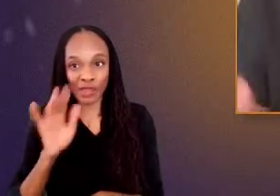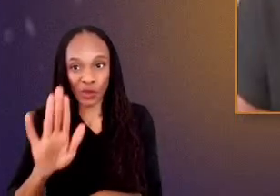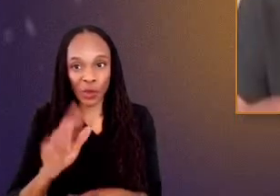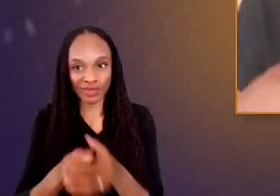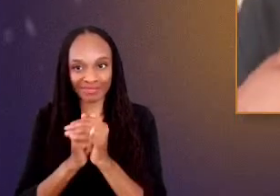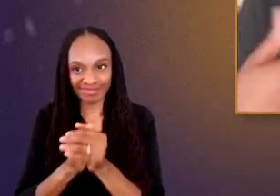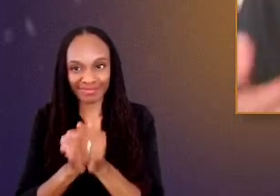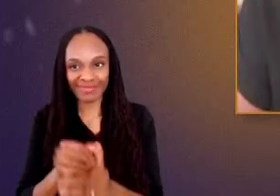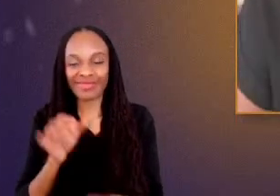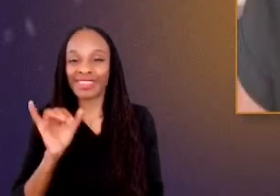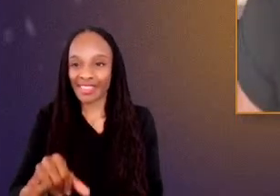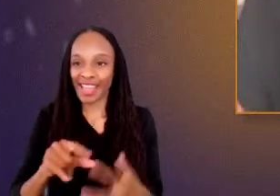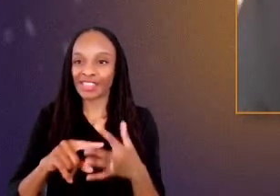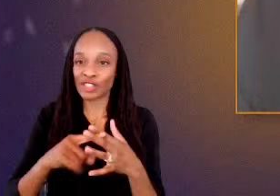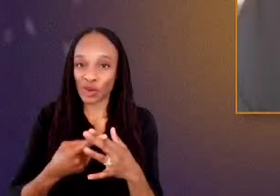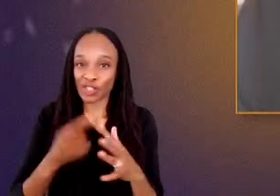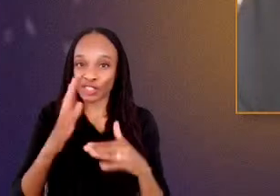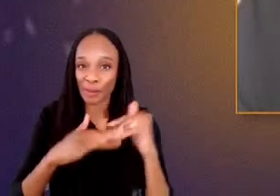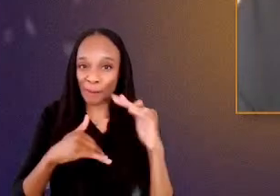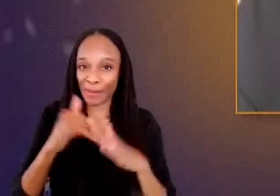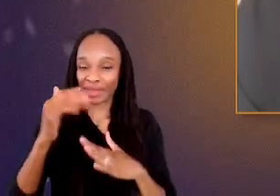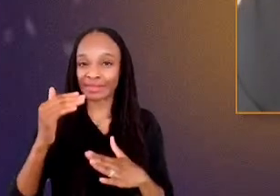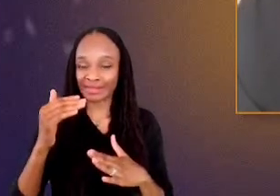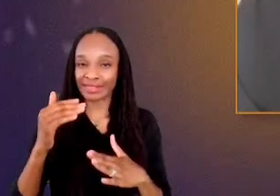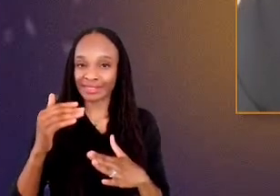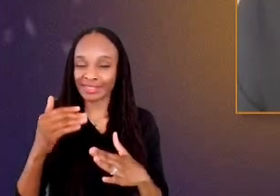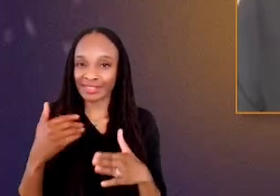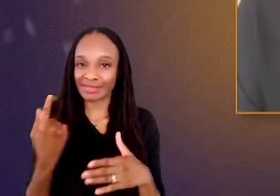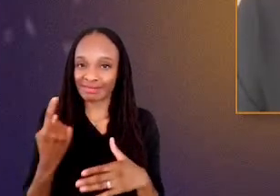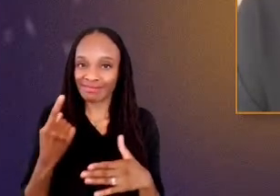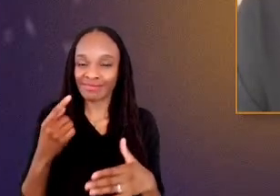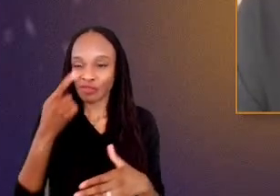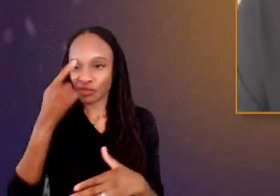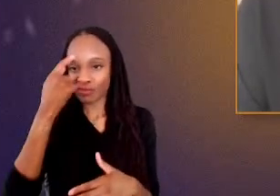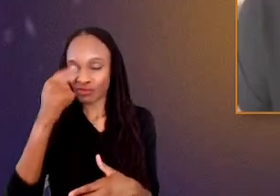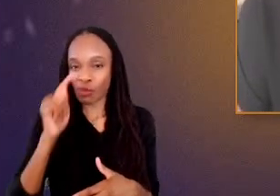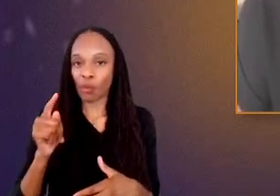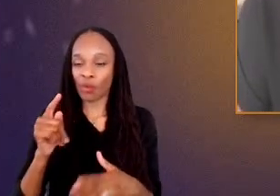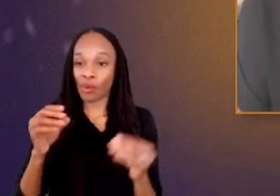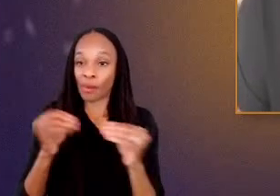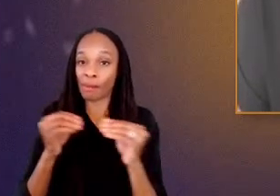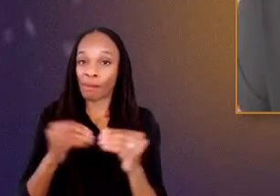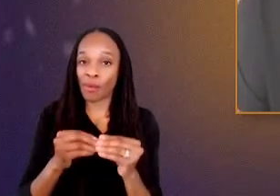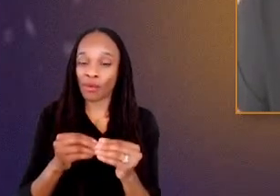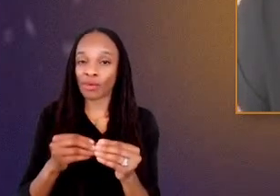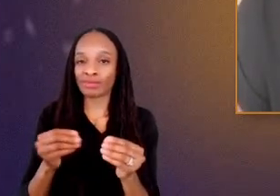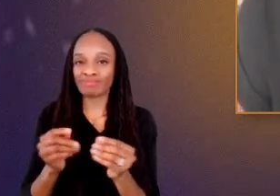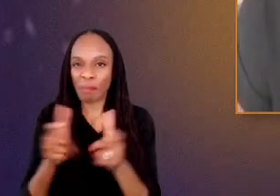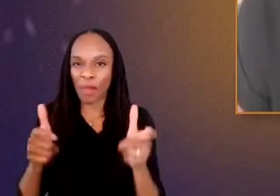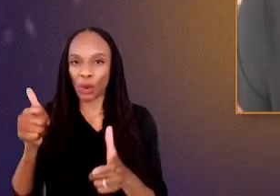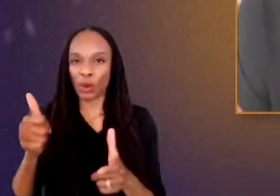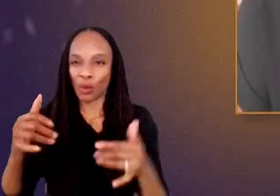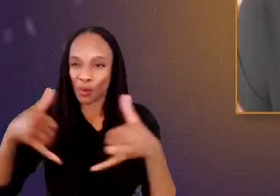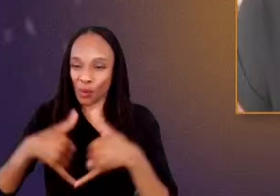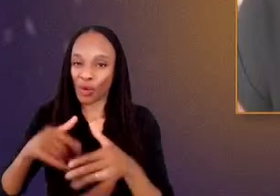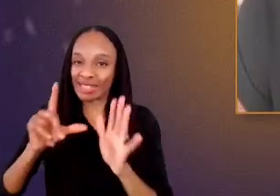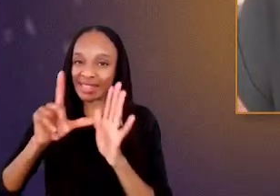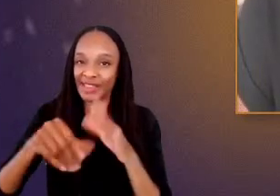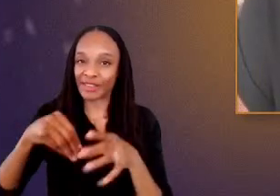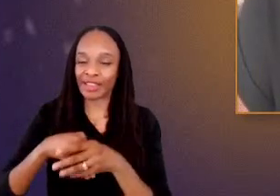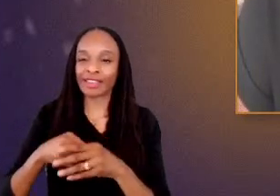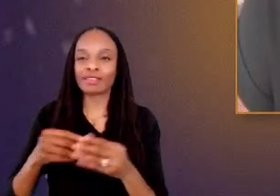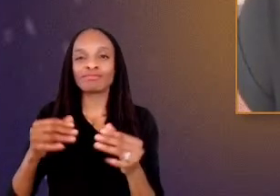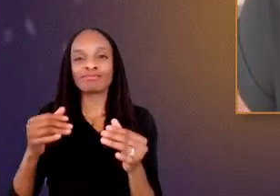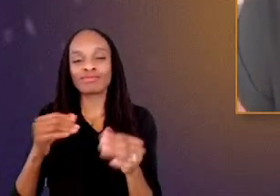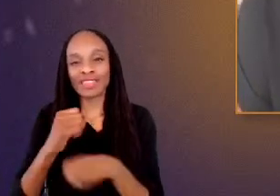that kind of starts to build a momentum toward big awards later in the year. What did you learn about the award